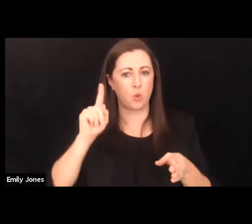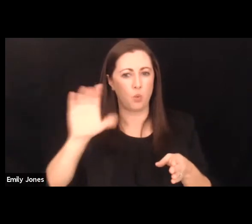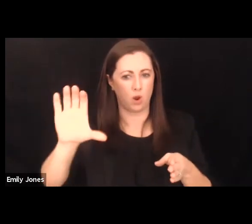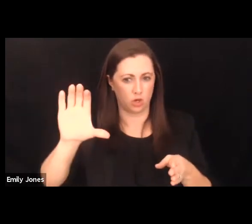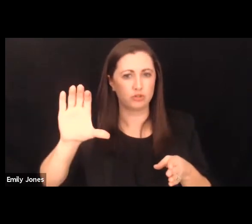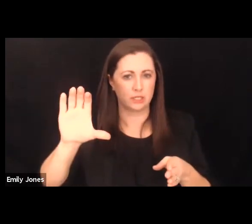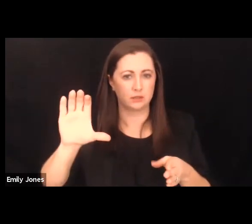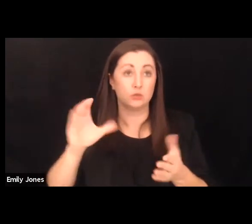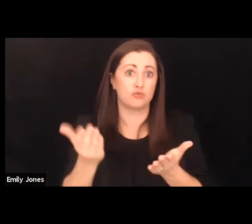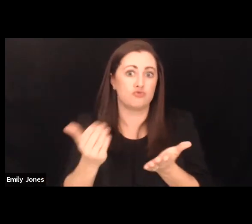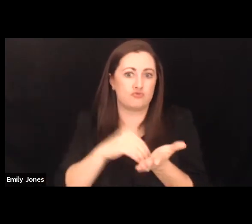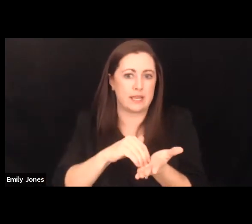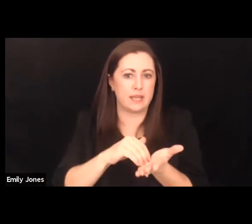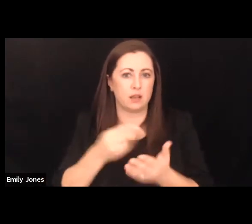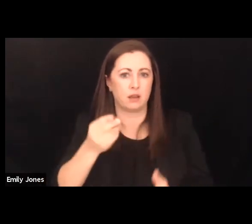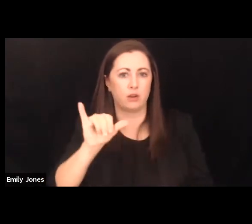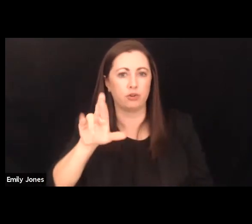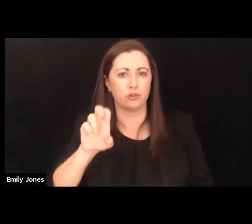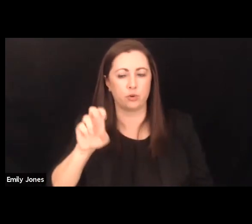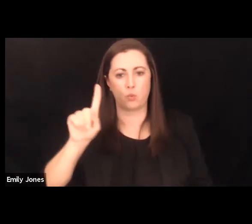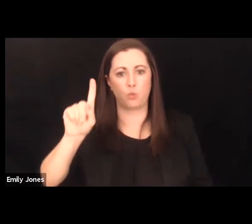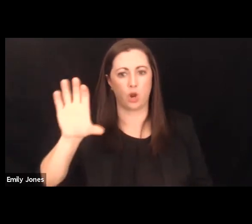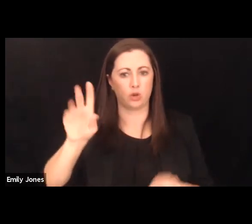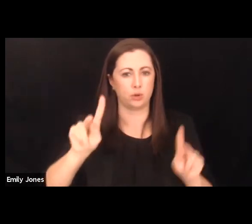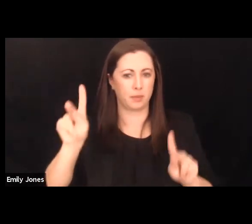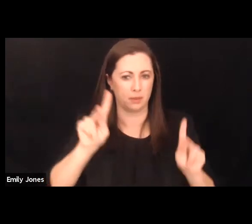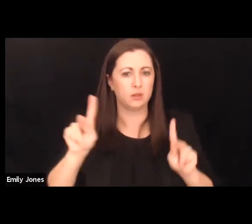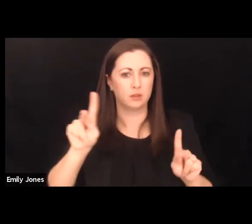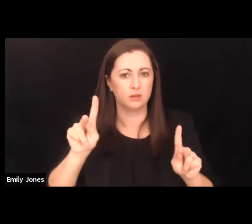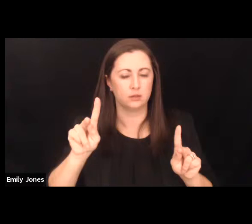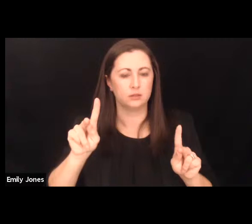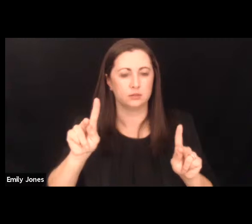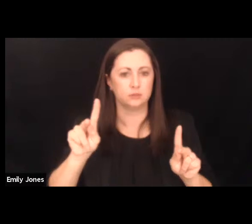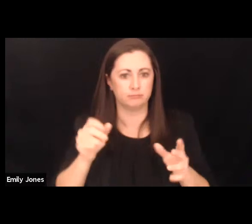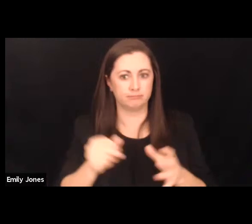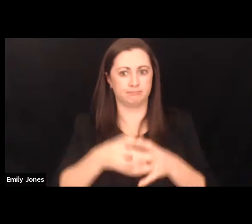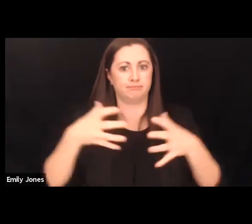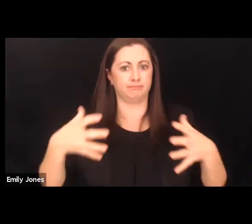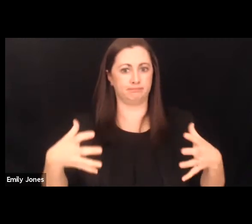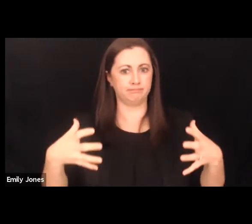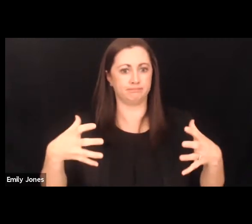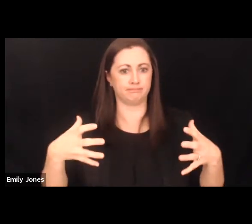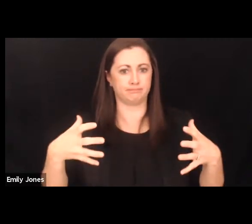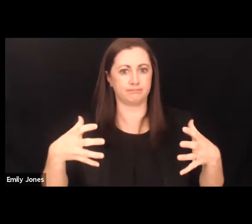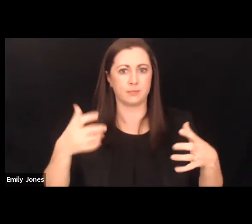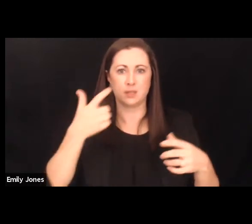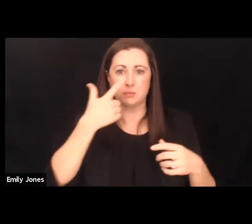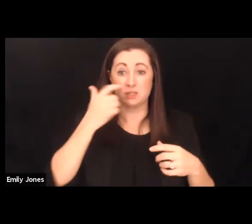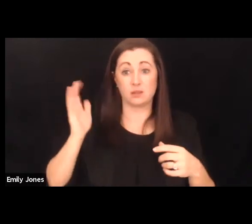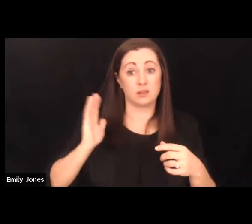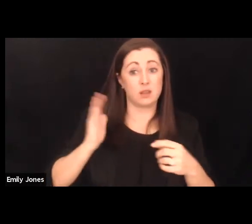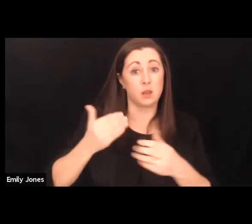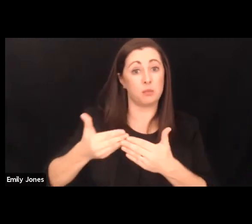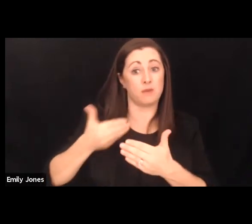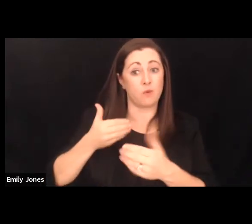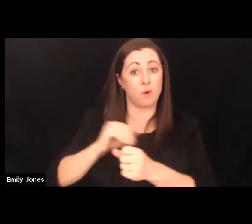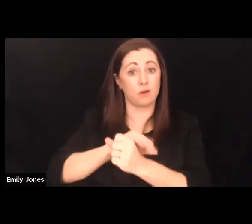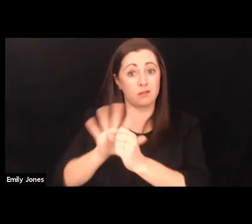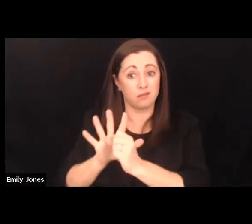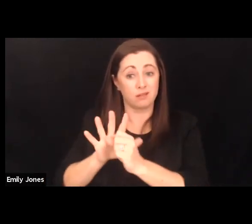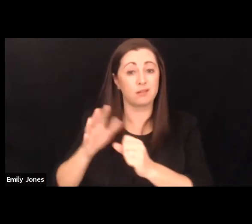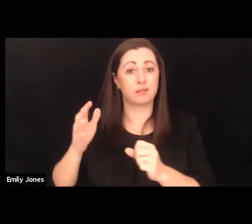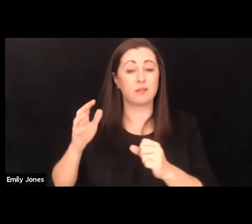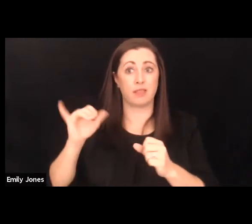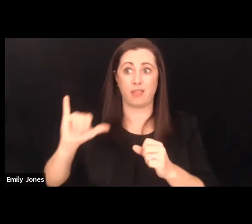rehiring, let's say, to build up their workforce by 100 people, sort of to be where they were before the coronavirus.